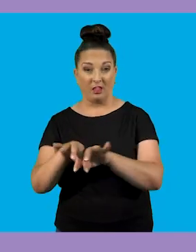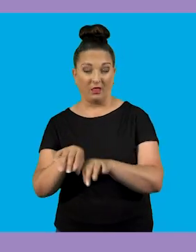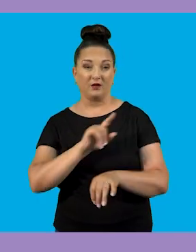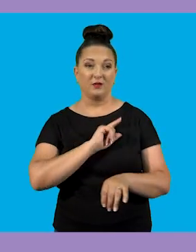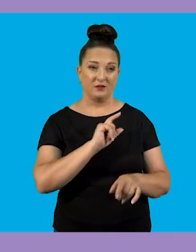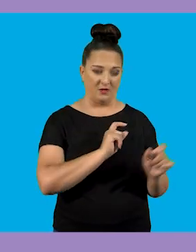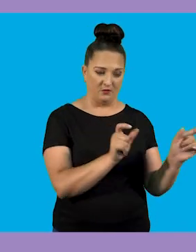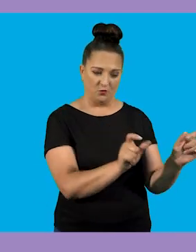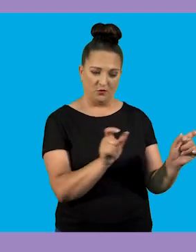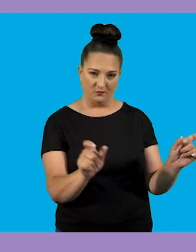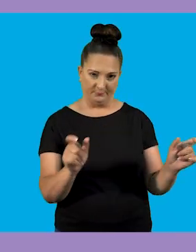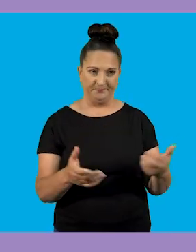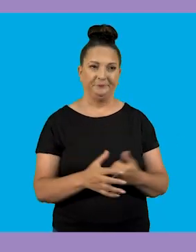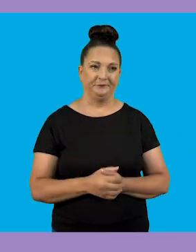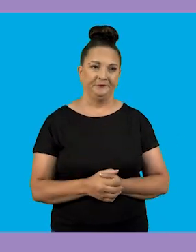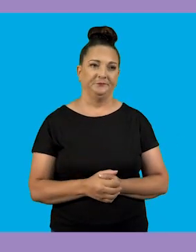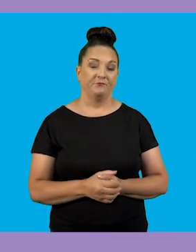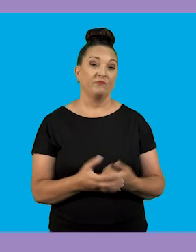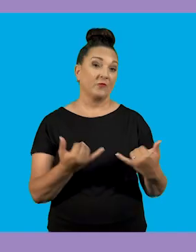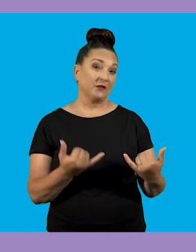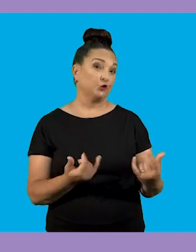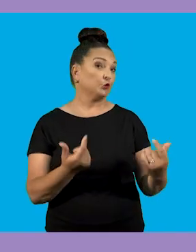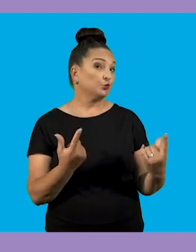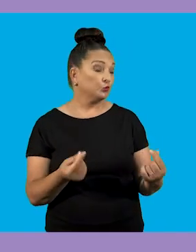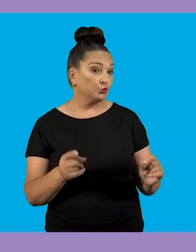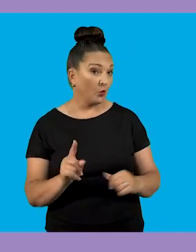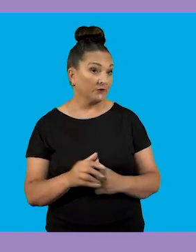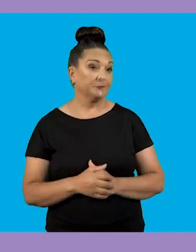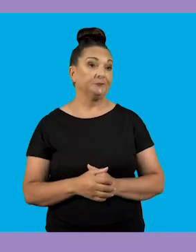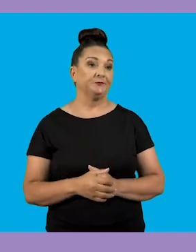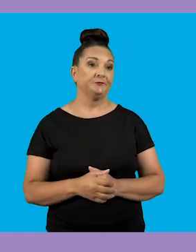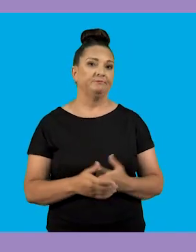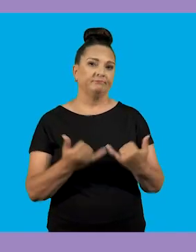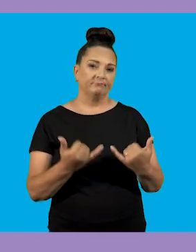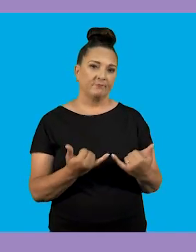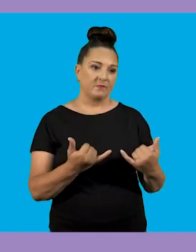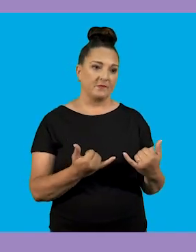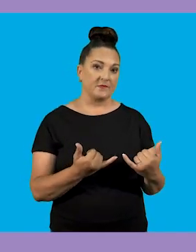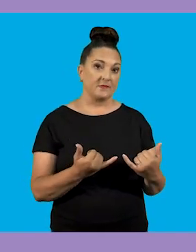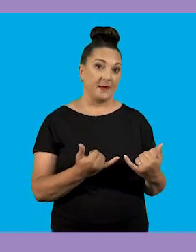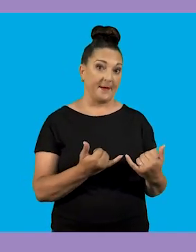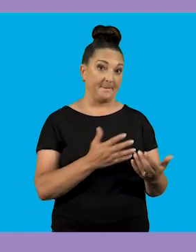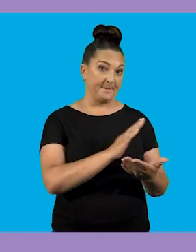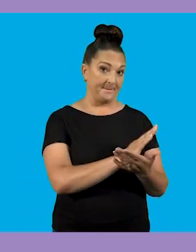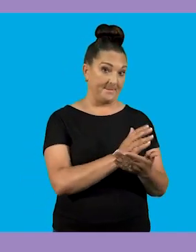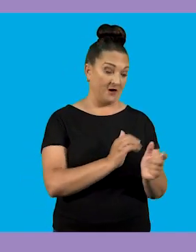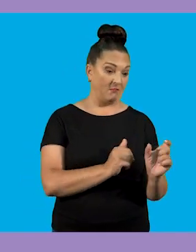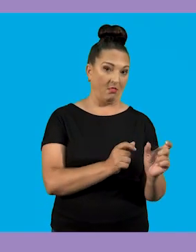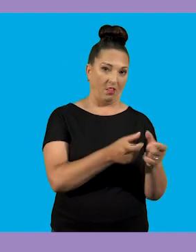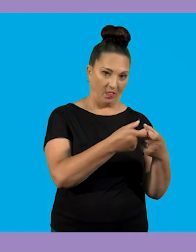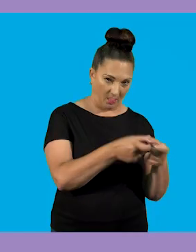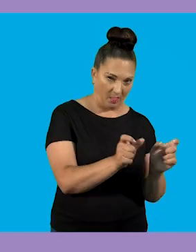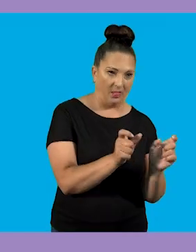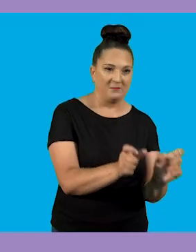that is the correct format. So what are we going to do there? We are going to now expand that